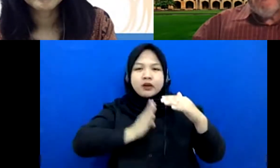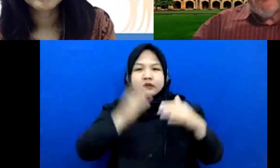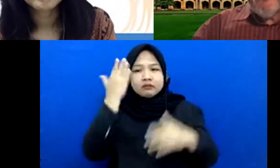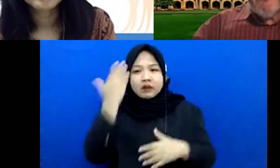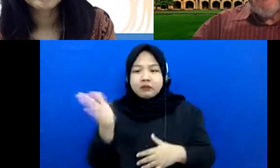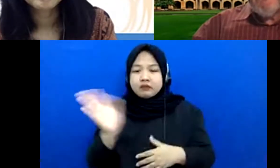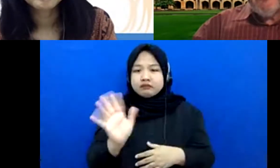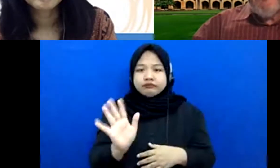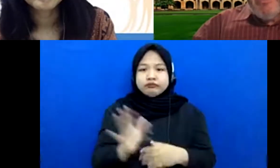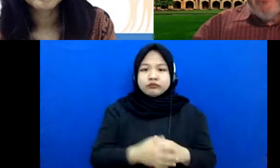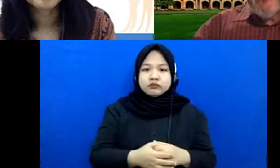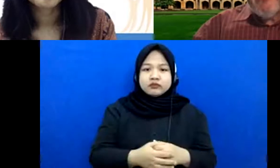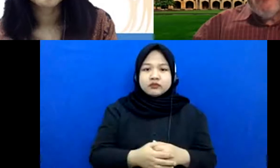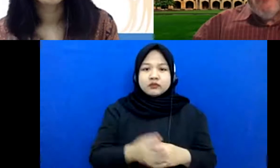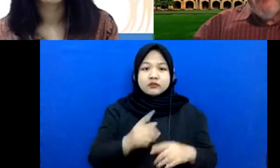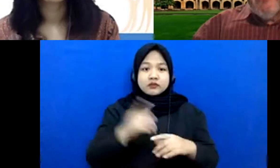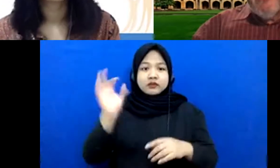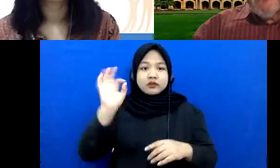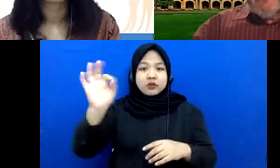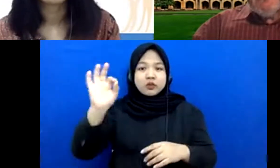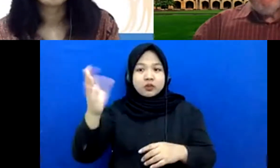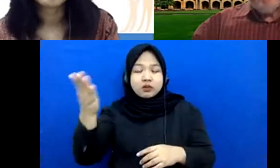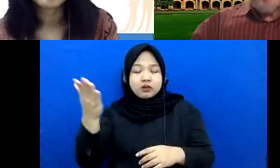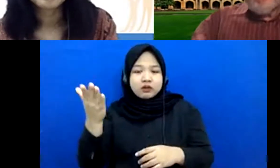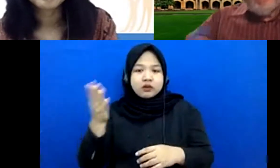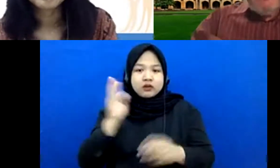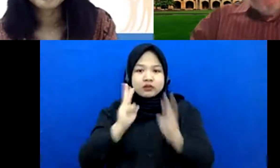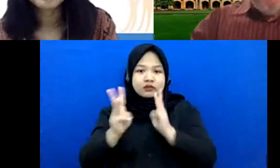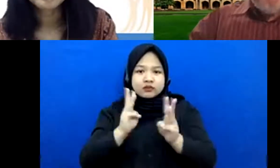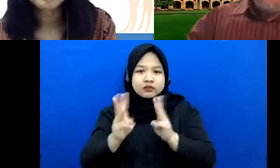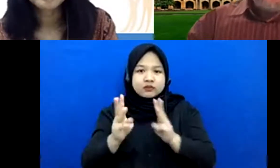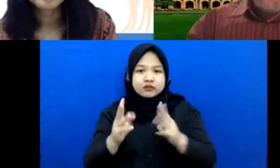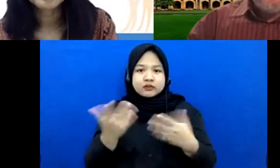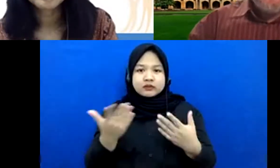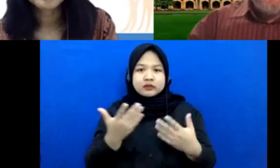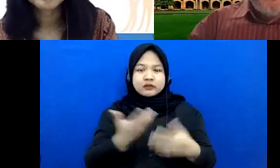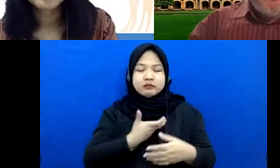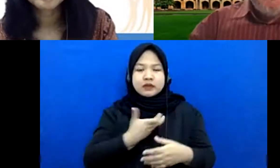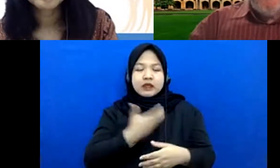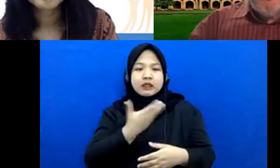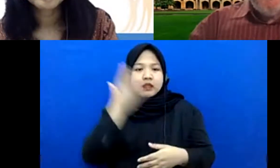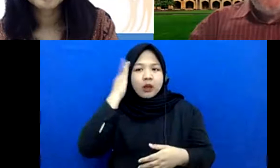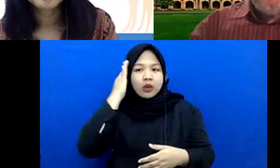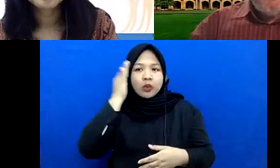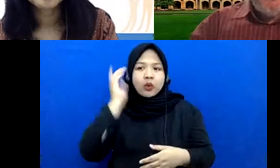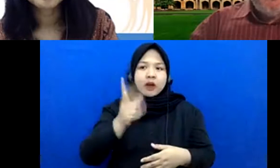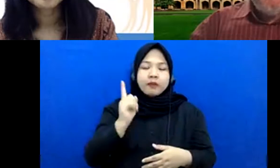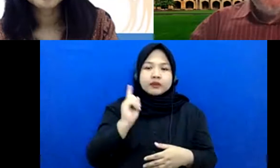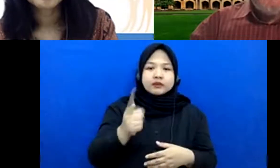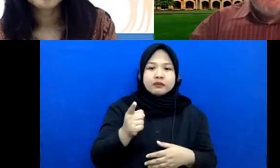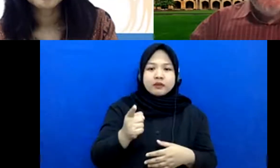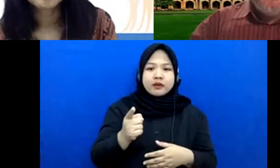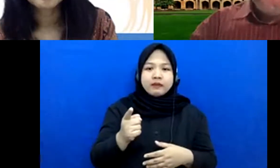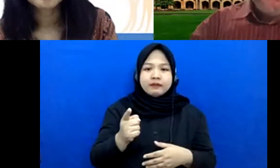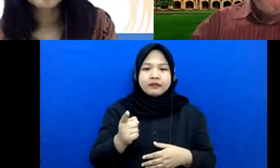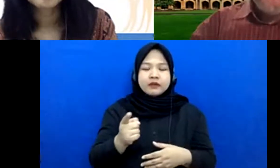participants. You're interviewing their parents. I'm a little curious to why that divide.